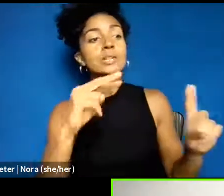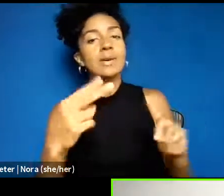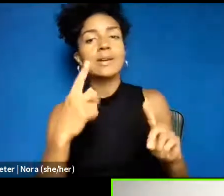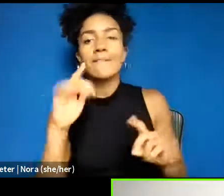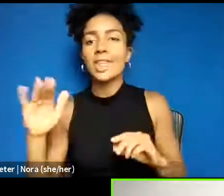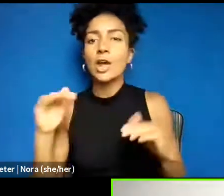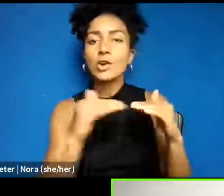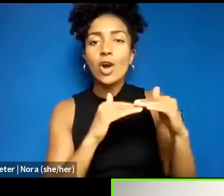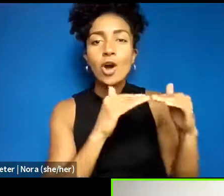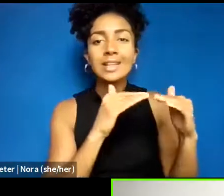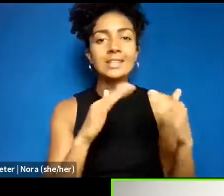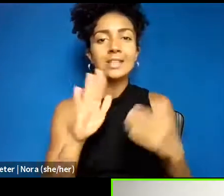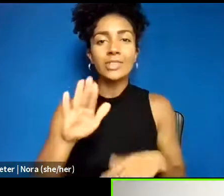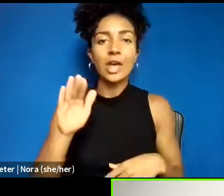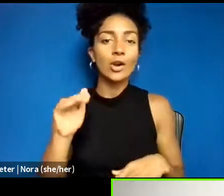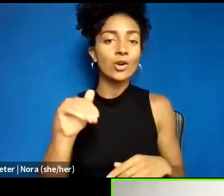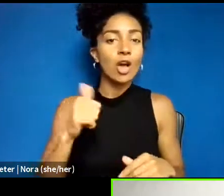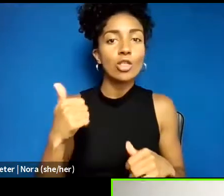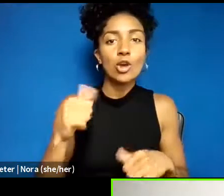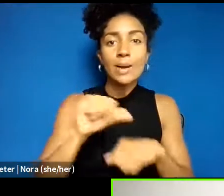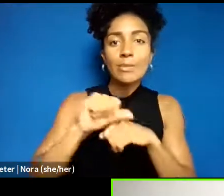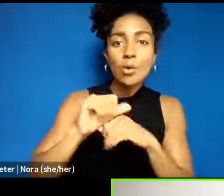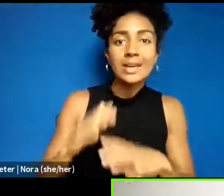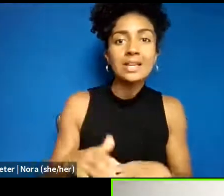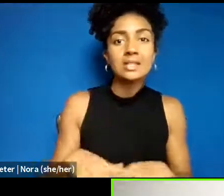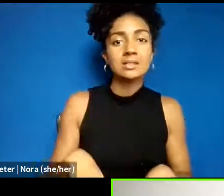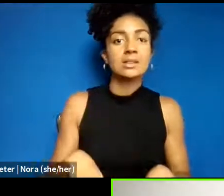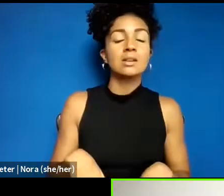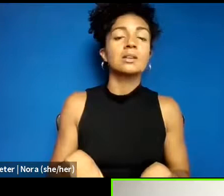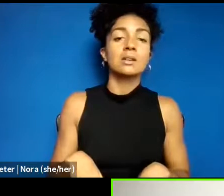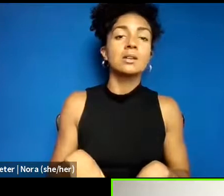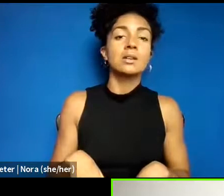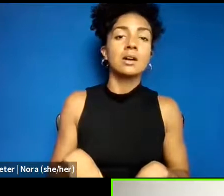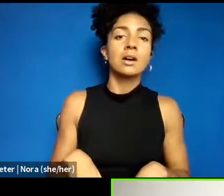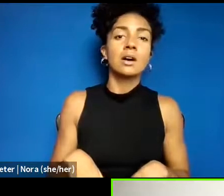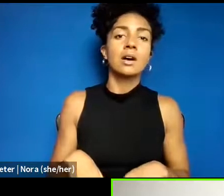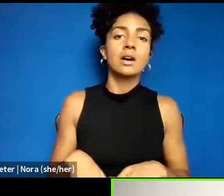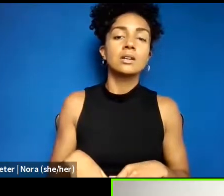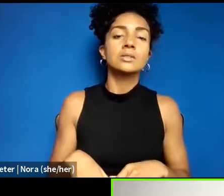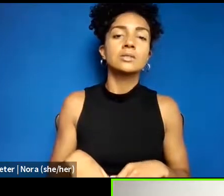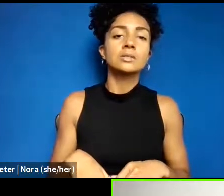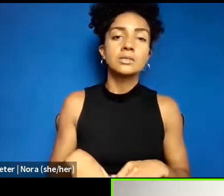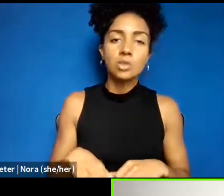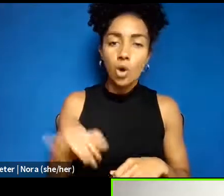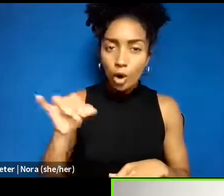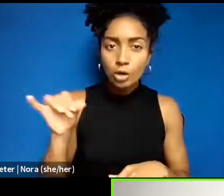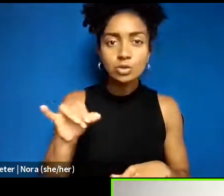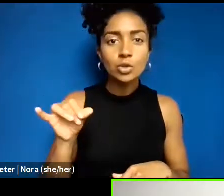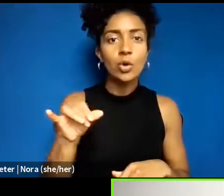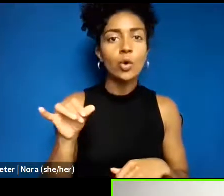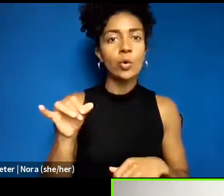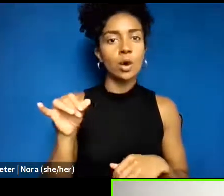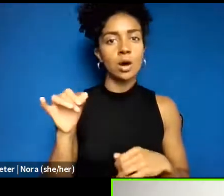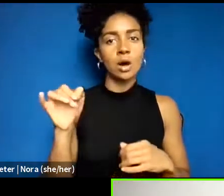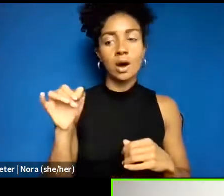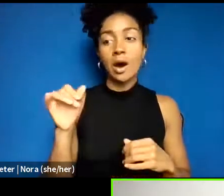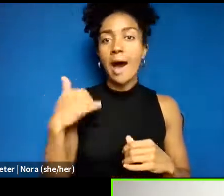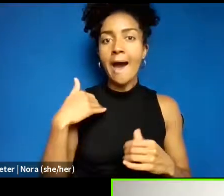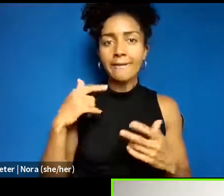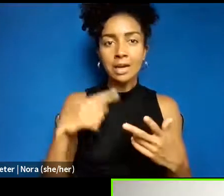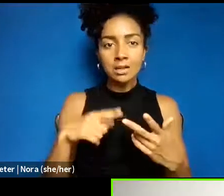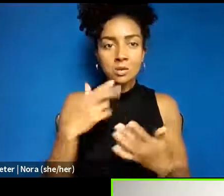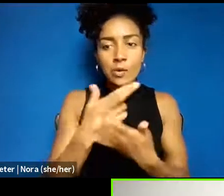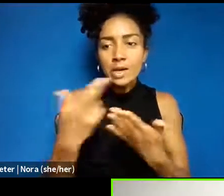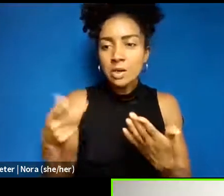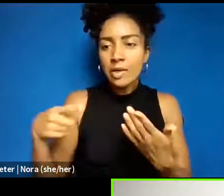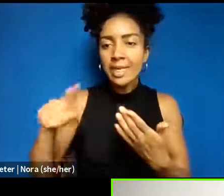fellow Asanas. And then really thinking about it in terms of having resources that they can then opt into,